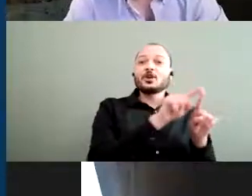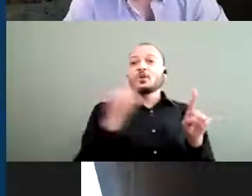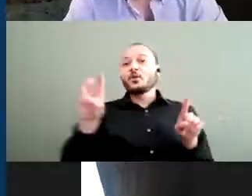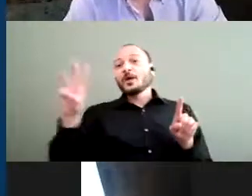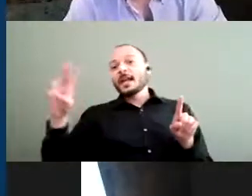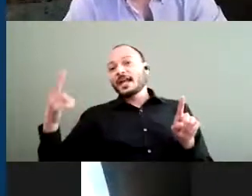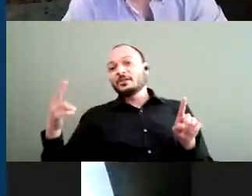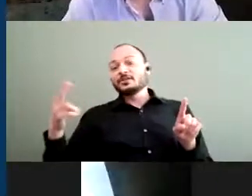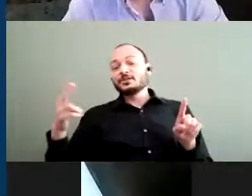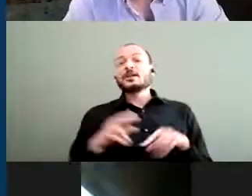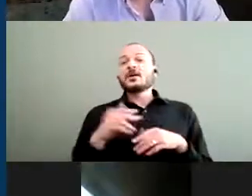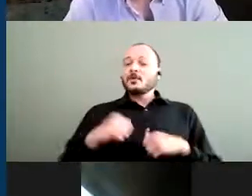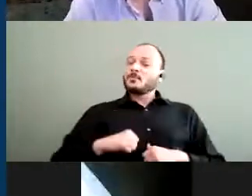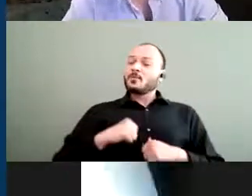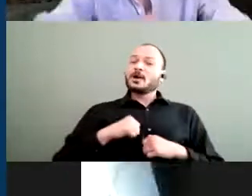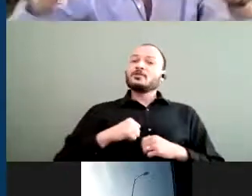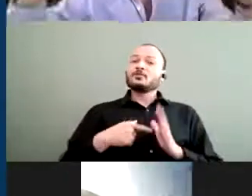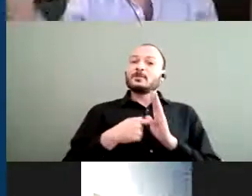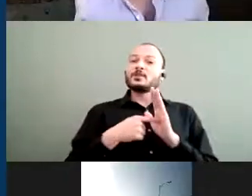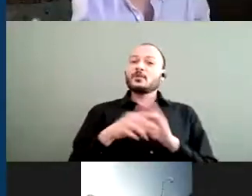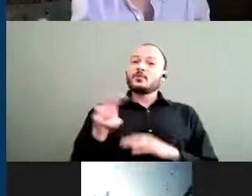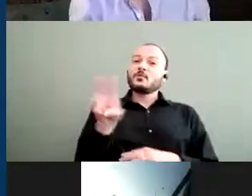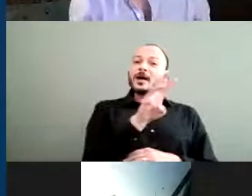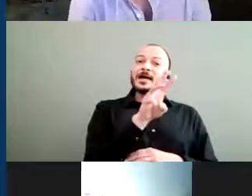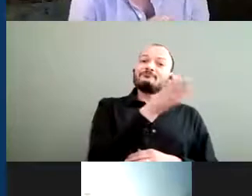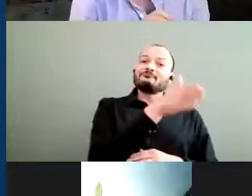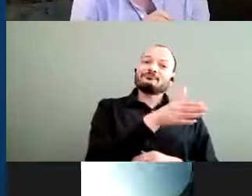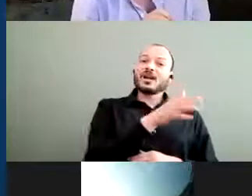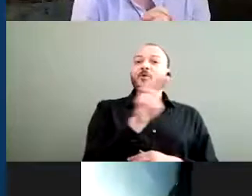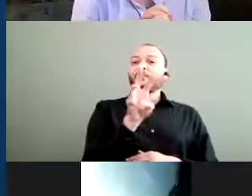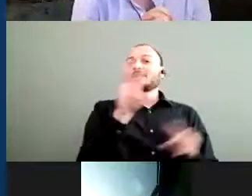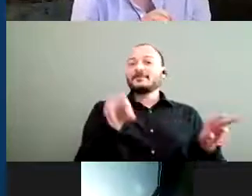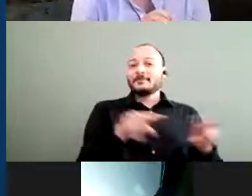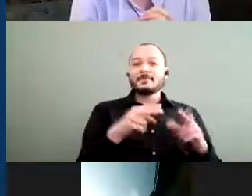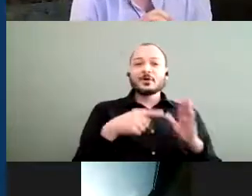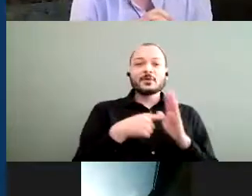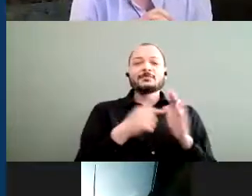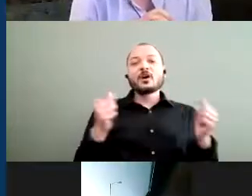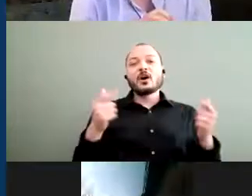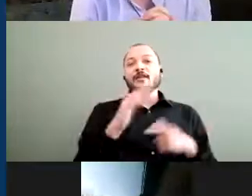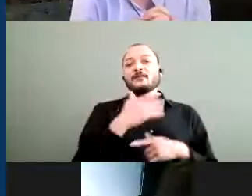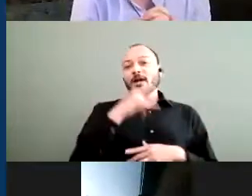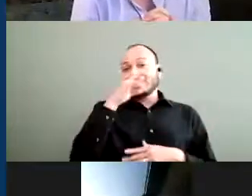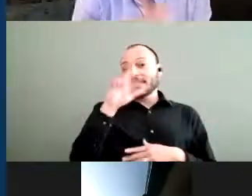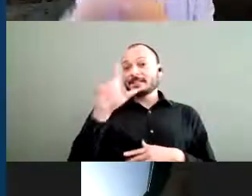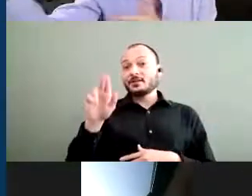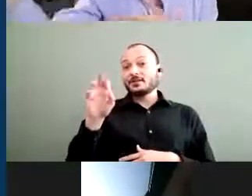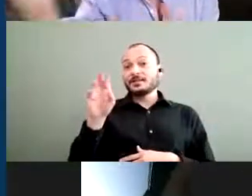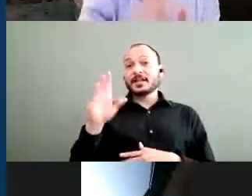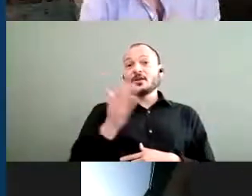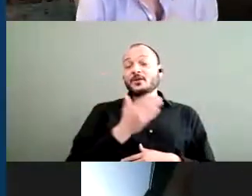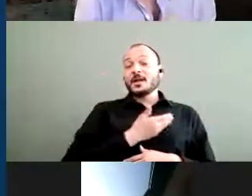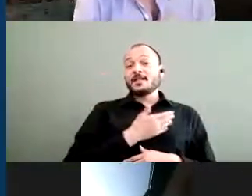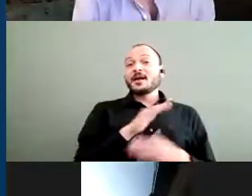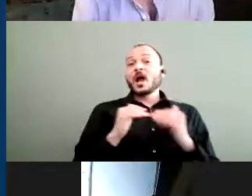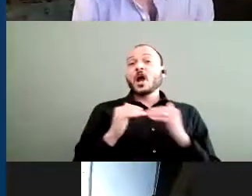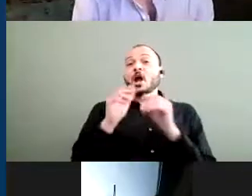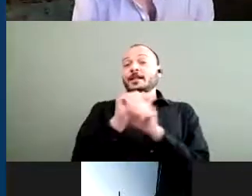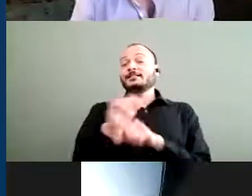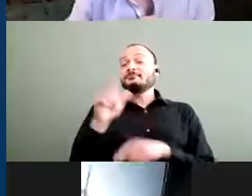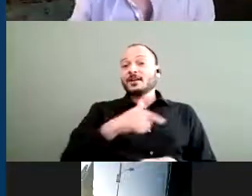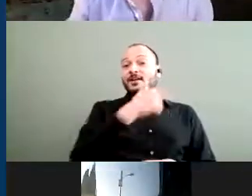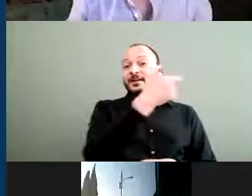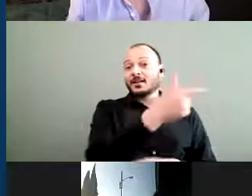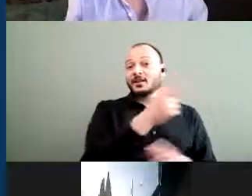represent the West Side and West Valley, but representing all of our kids in LA Unified with my colleague, Tanya Ortiz Franklin. And I'll hand it over to her